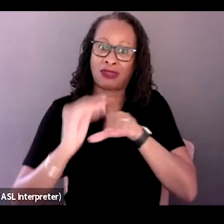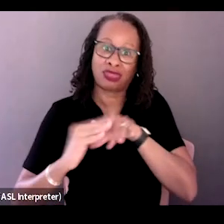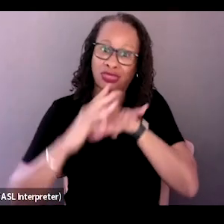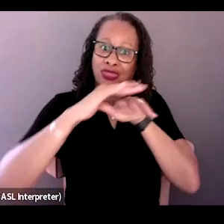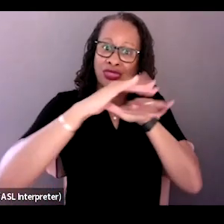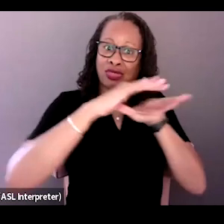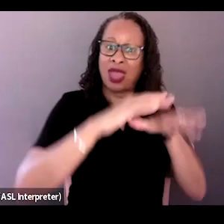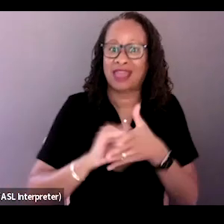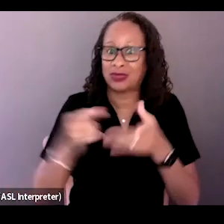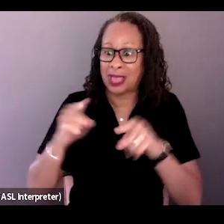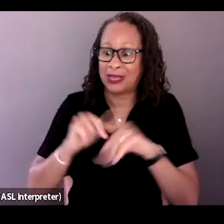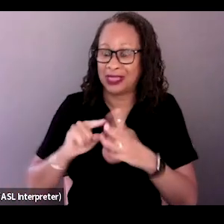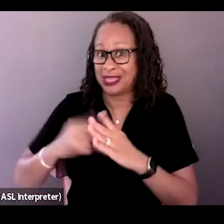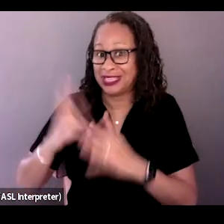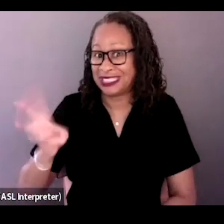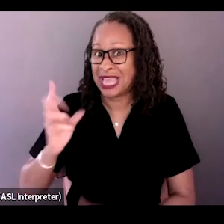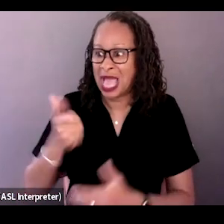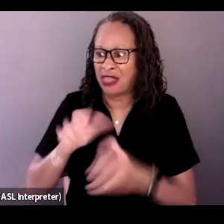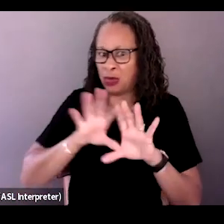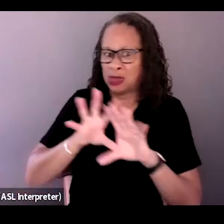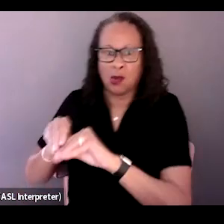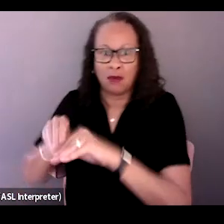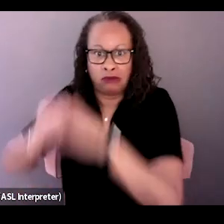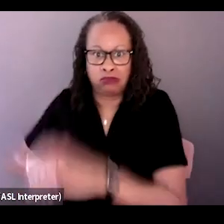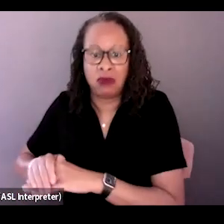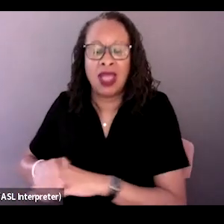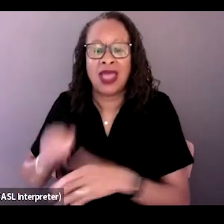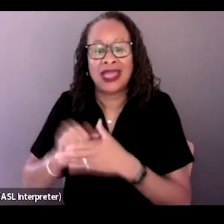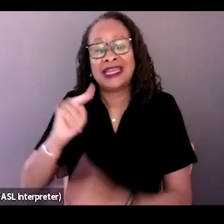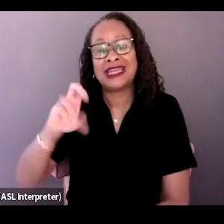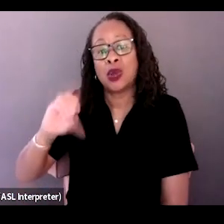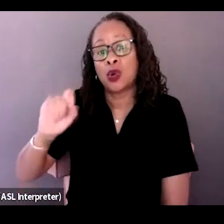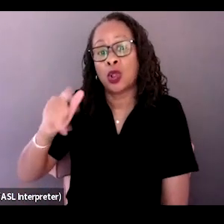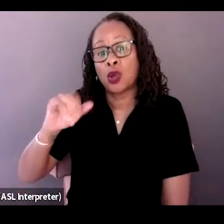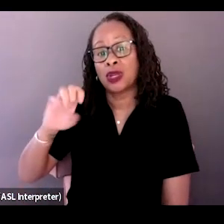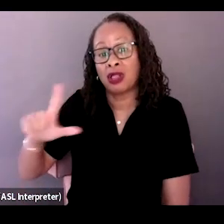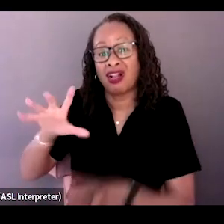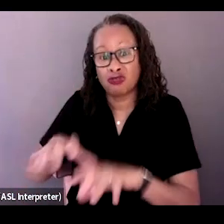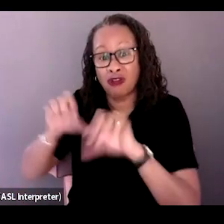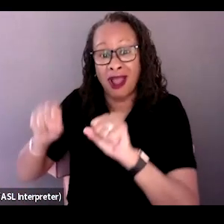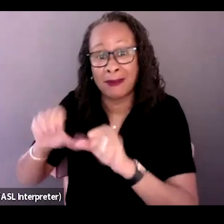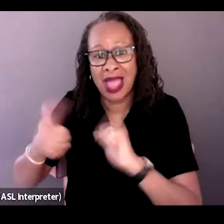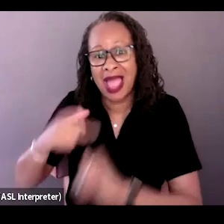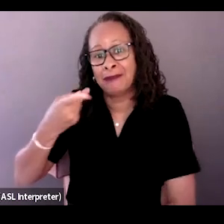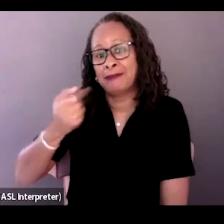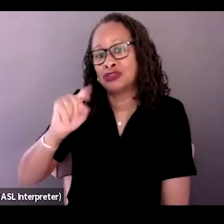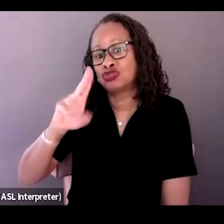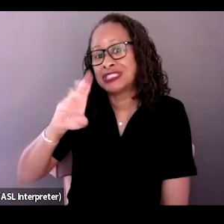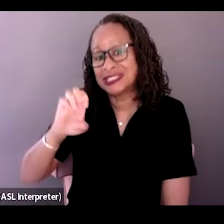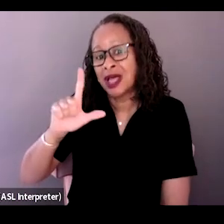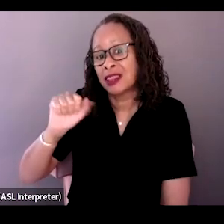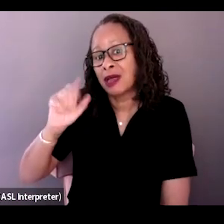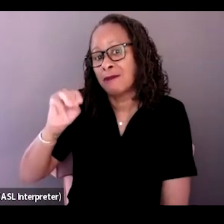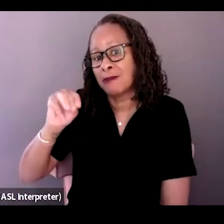was smothered and how that was sort of in a neo-colonial grab, how Patrice Lumumba's killing was sort